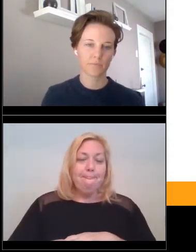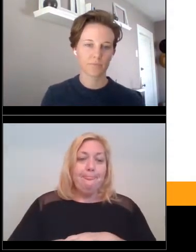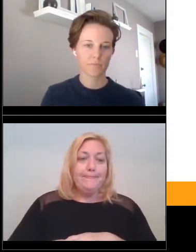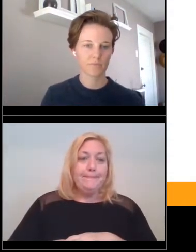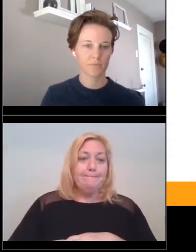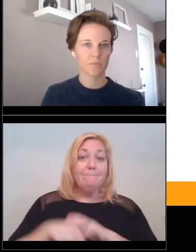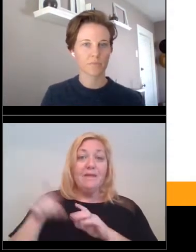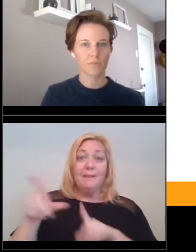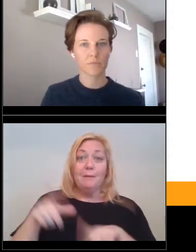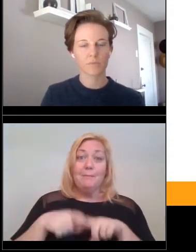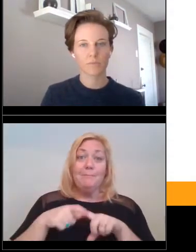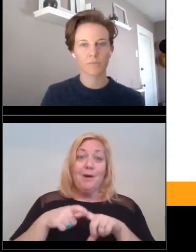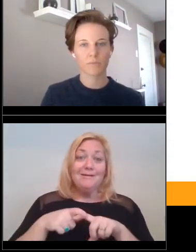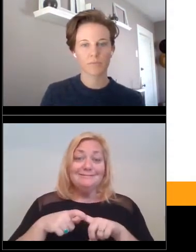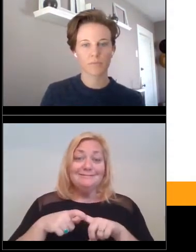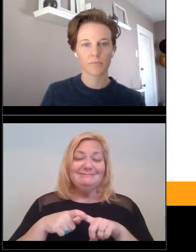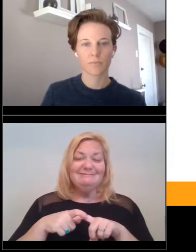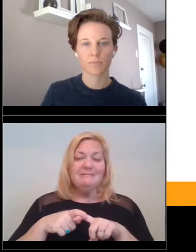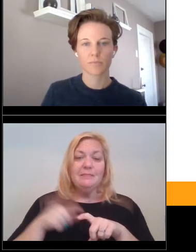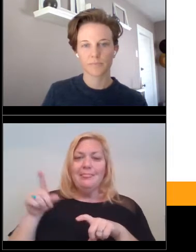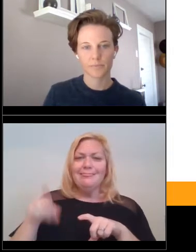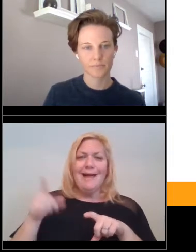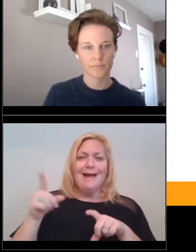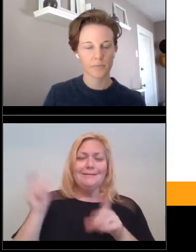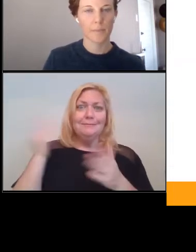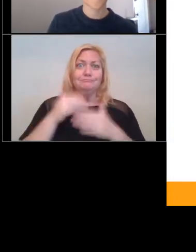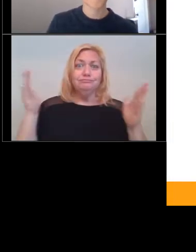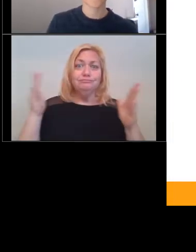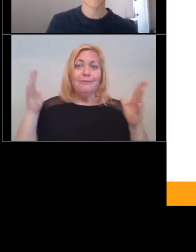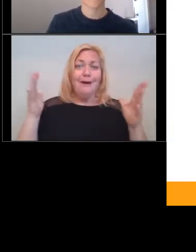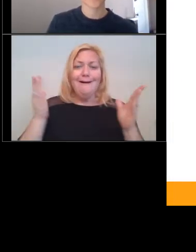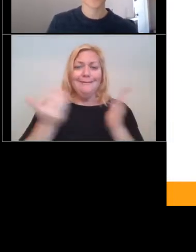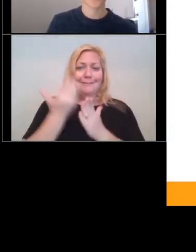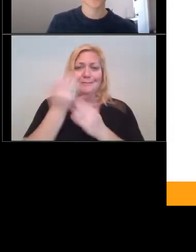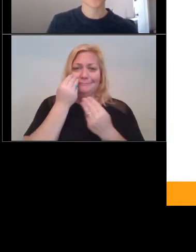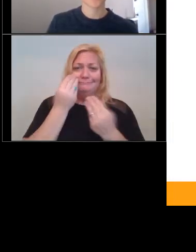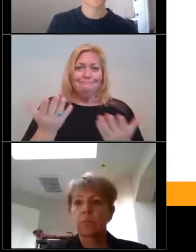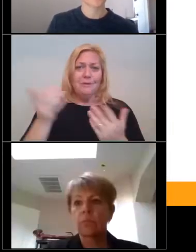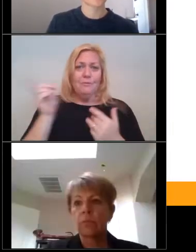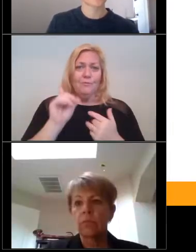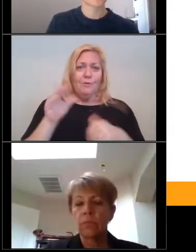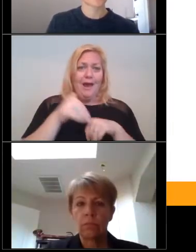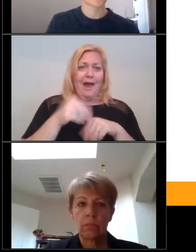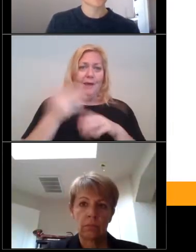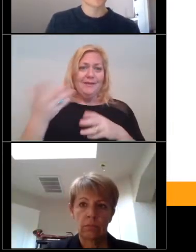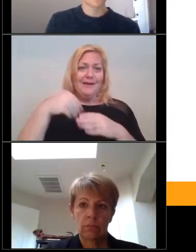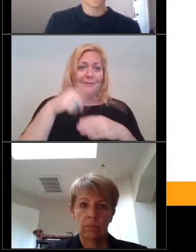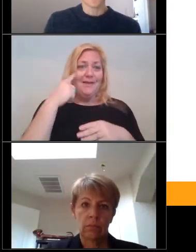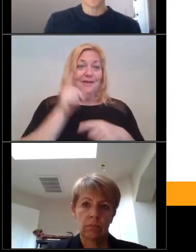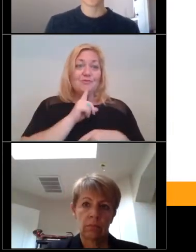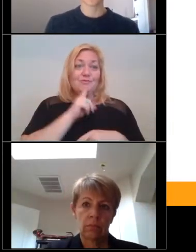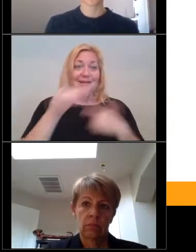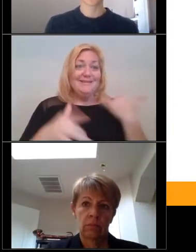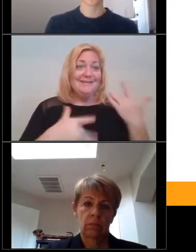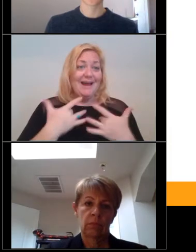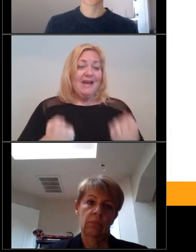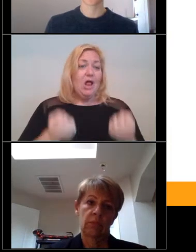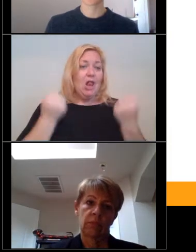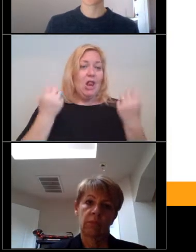to pause. That's just kind of a broader update on where we are at with engagement. I think it's really exciting. There's a lot